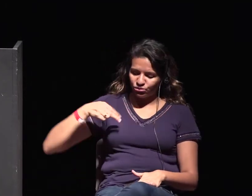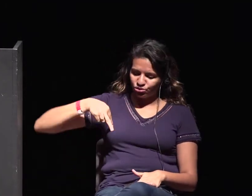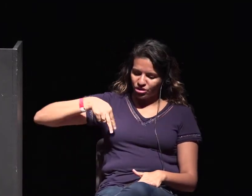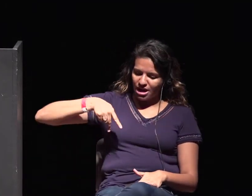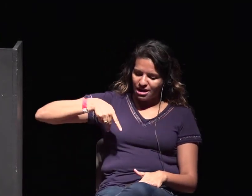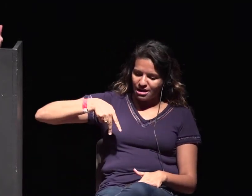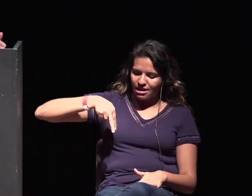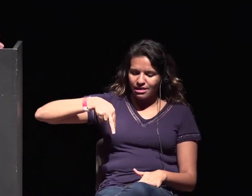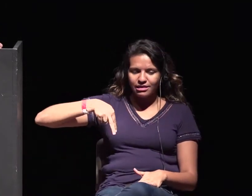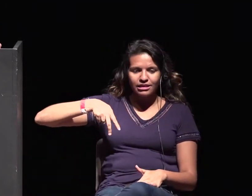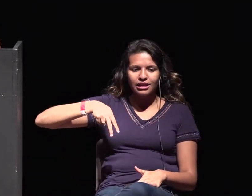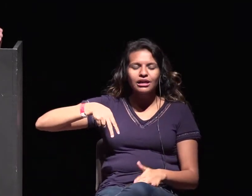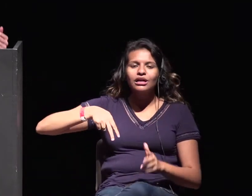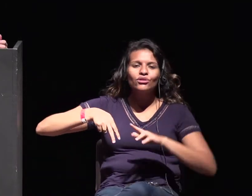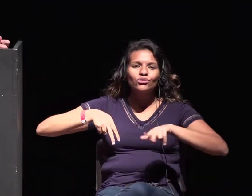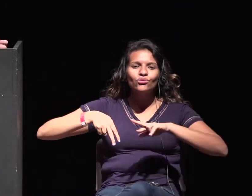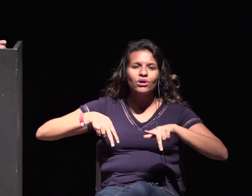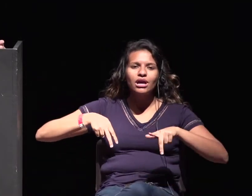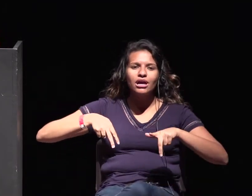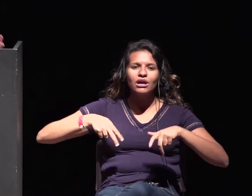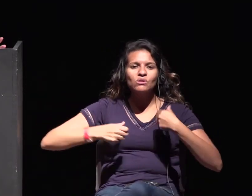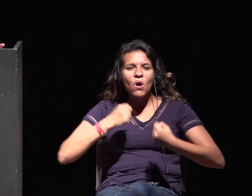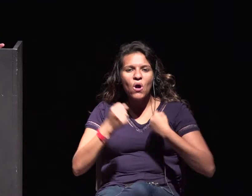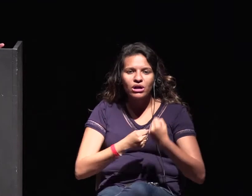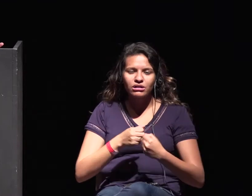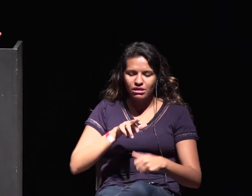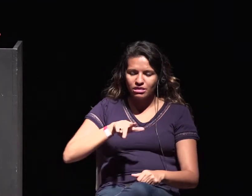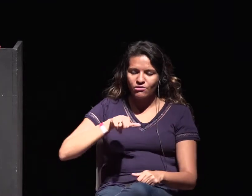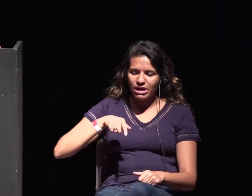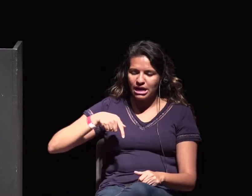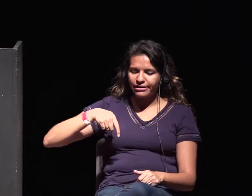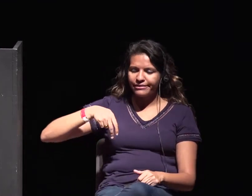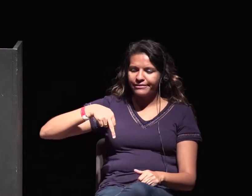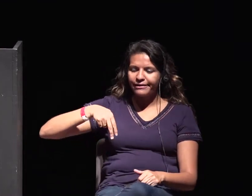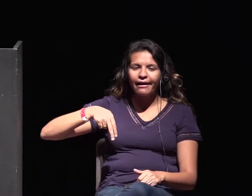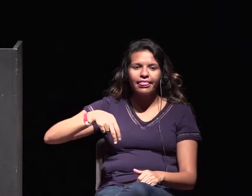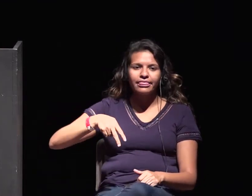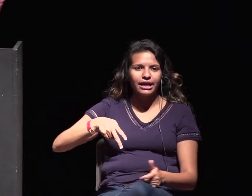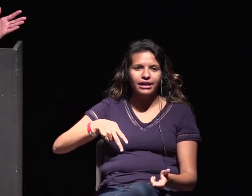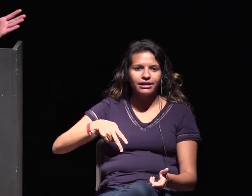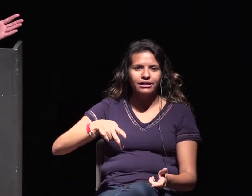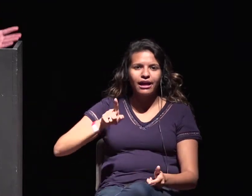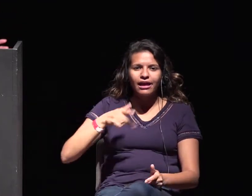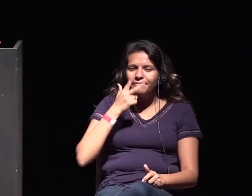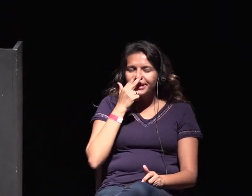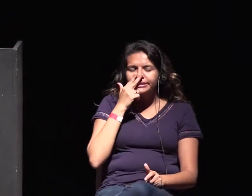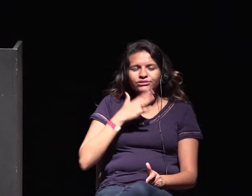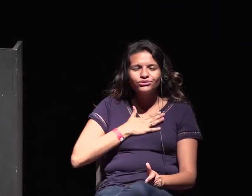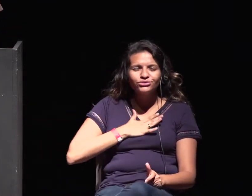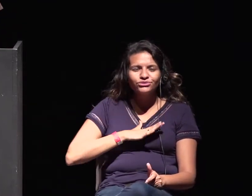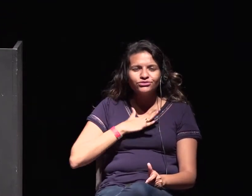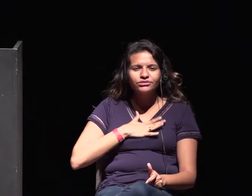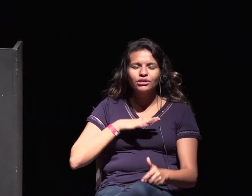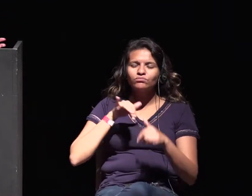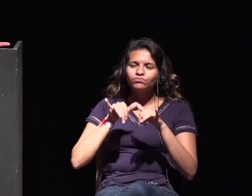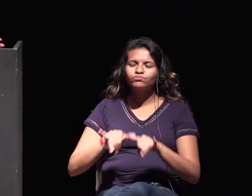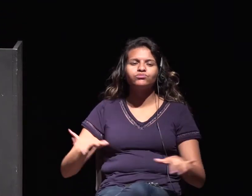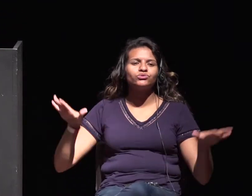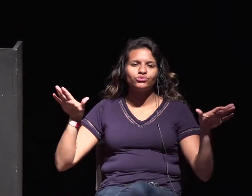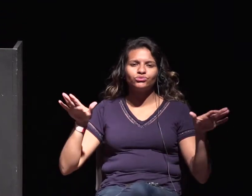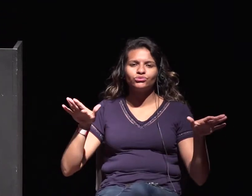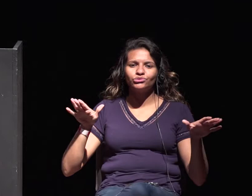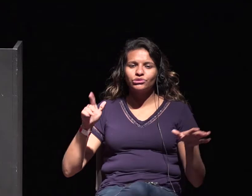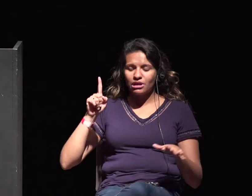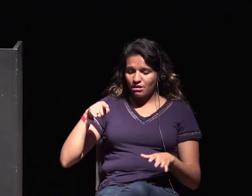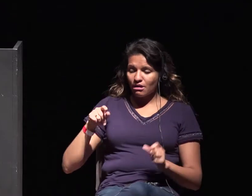walking. It was created, marketed, advertised, and packaged in 1962. It was in